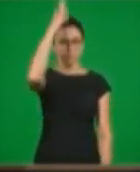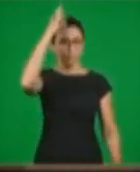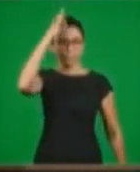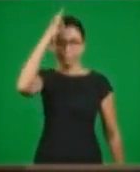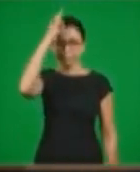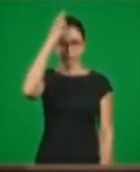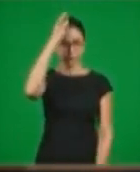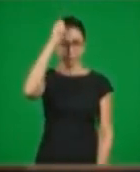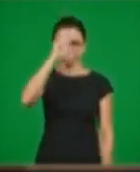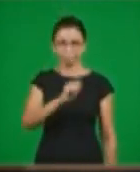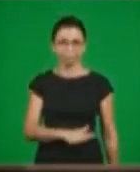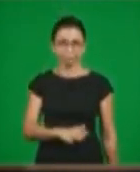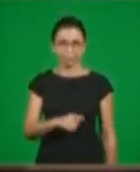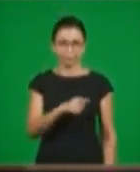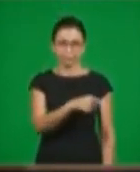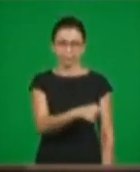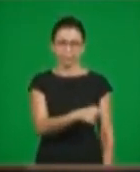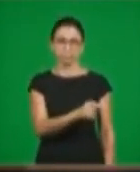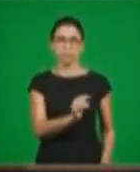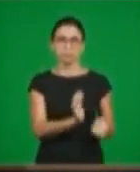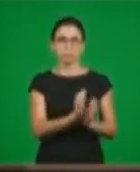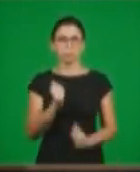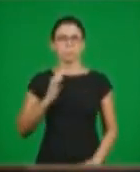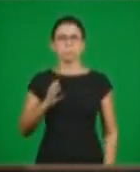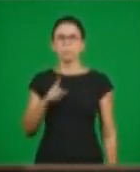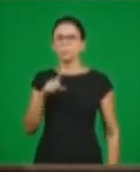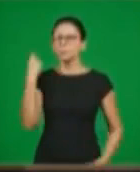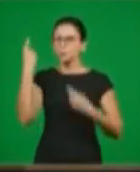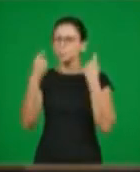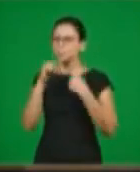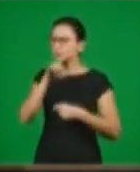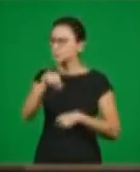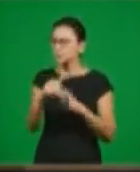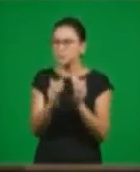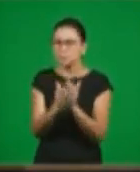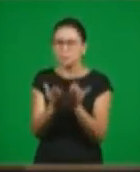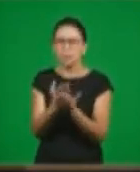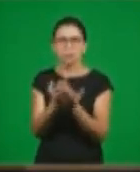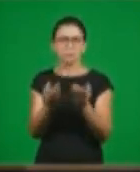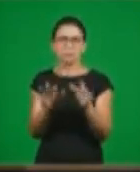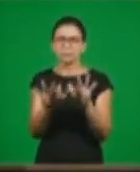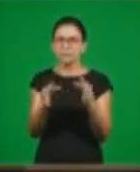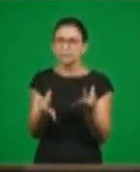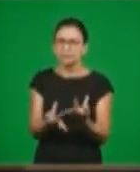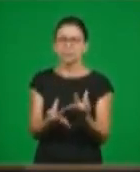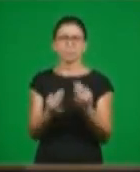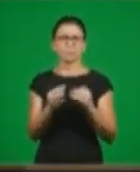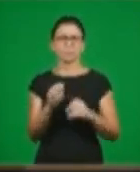that we care. We don't care how much you have.